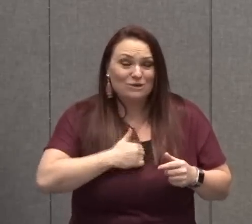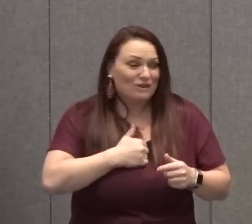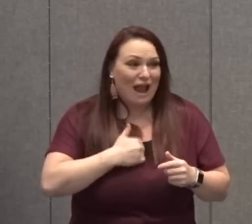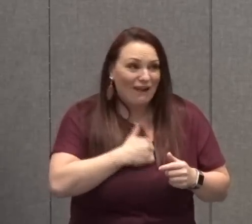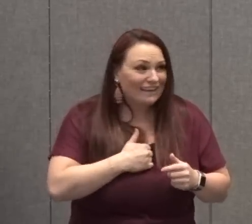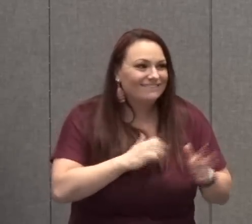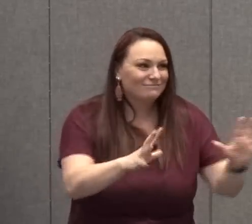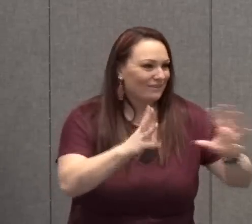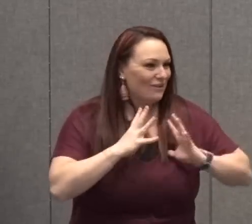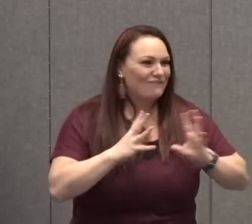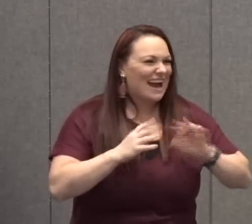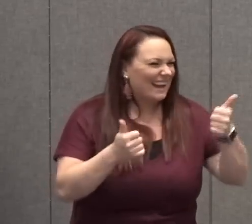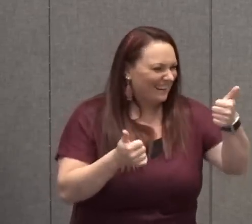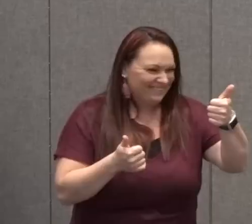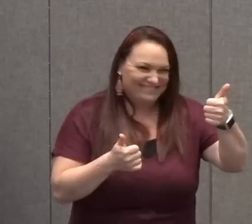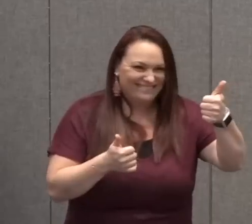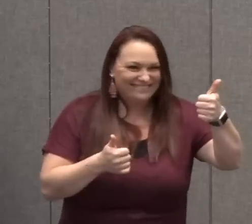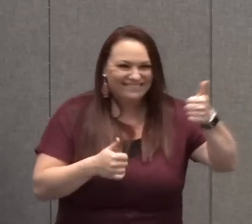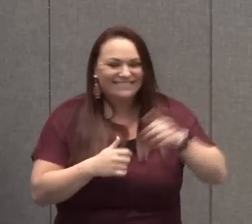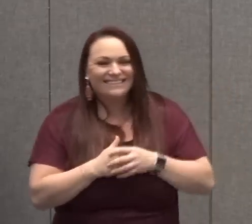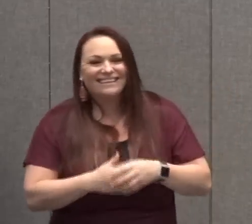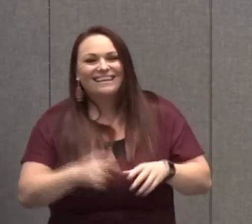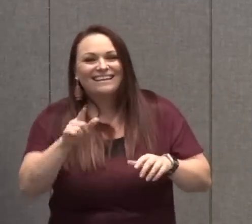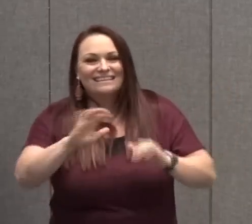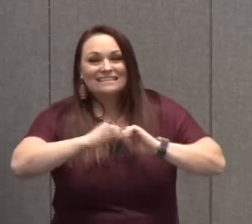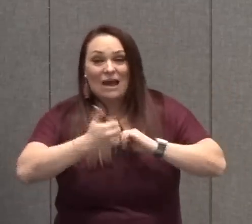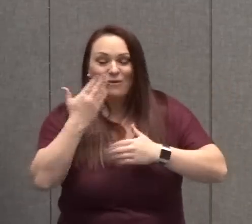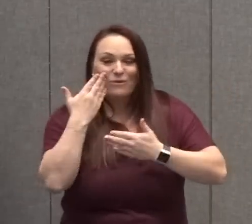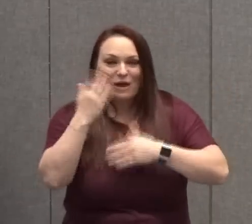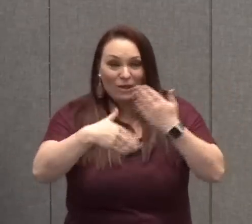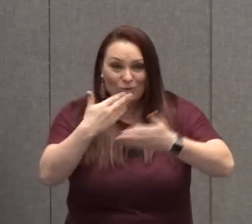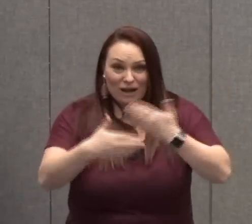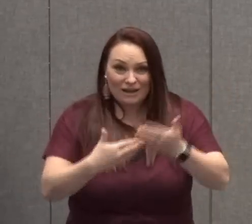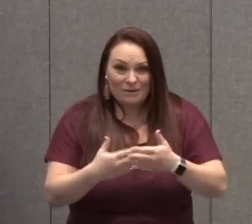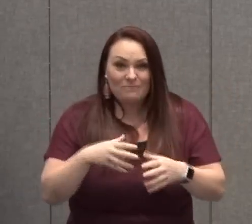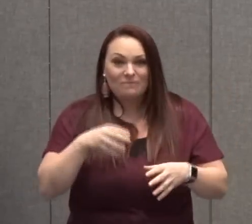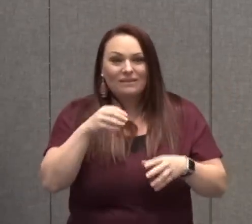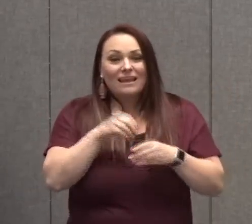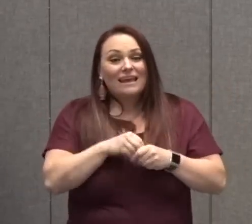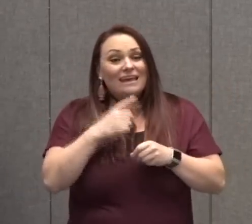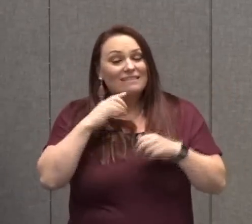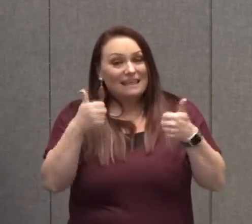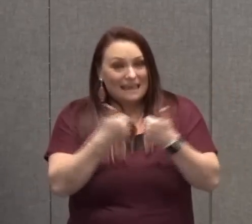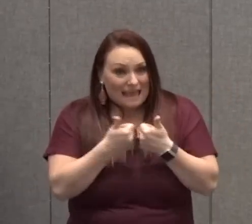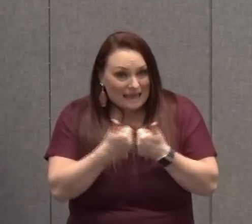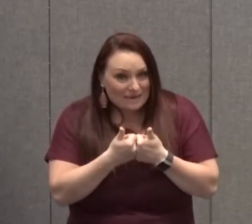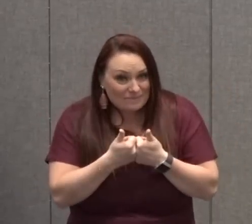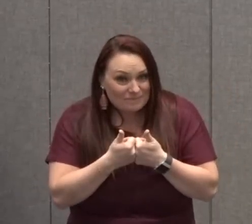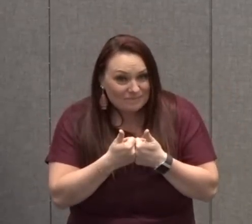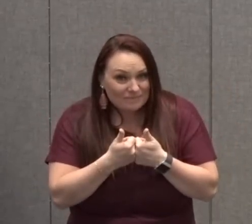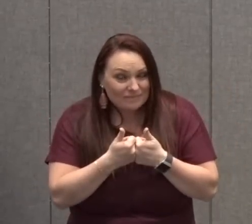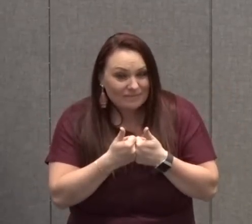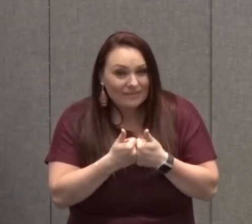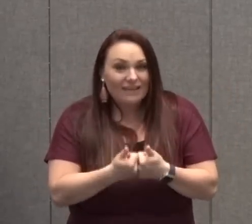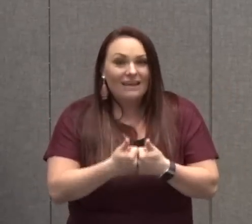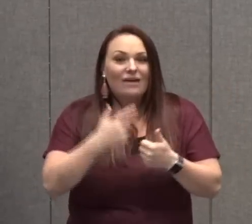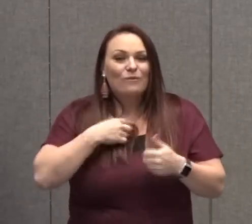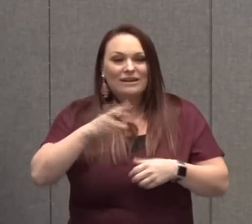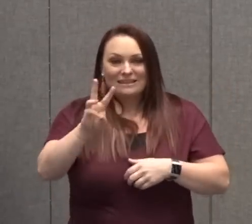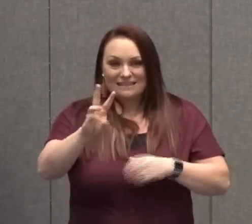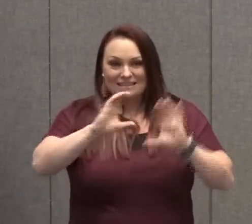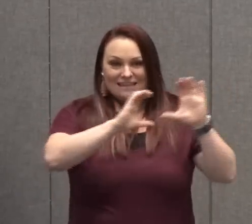That being said, so this is how it's gonna work. Okay. the game of Geopardy, you are going to choose one of the six